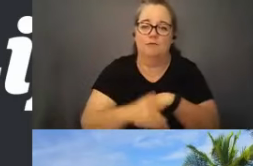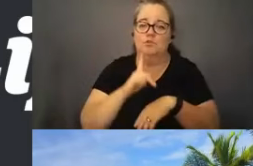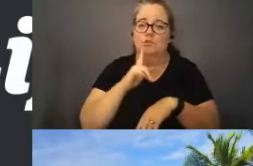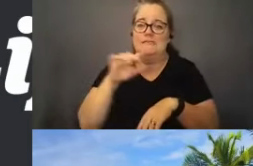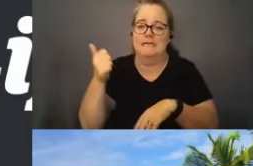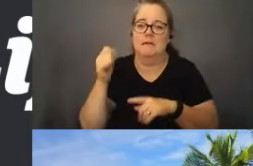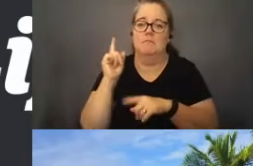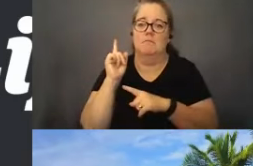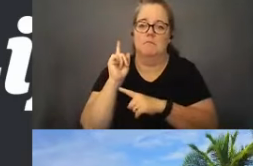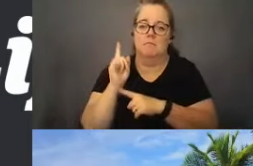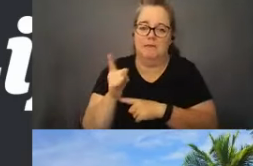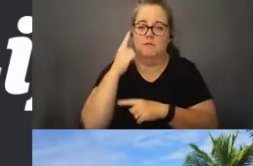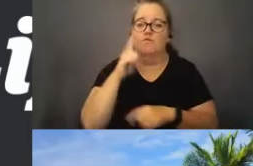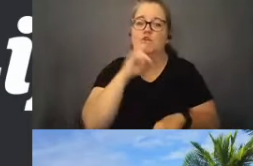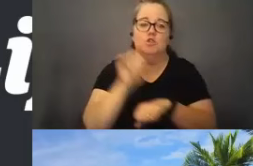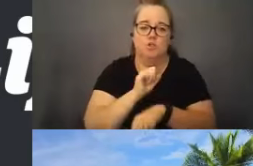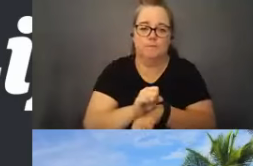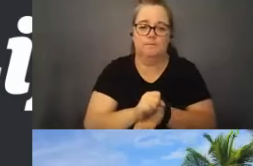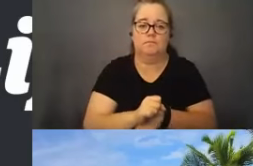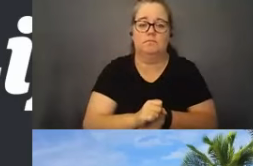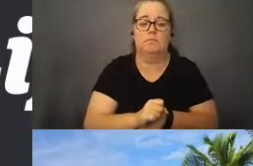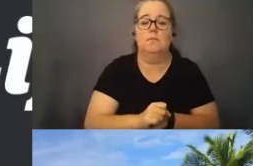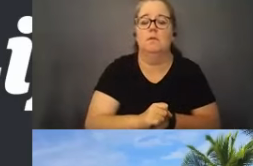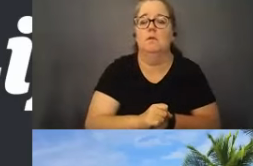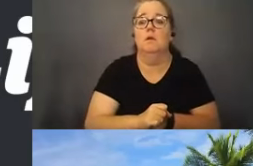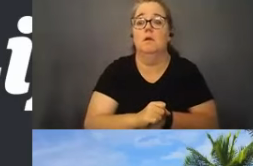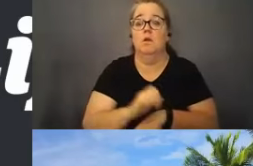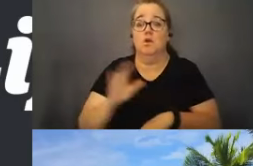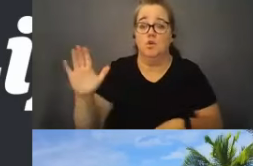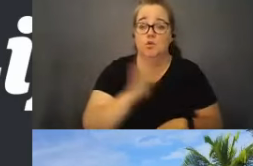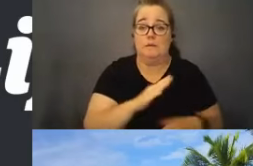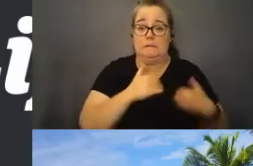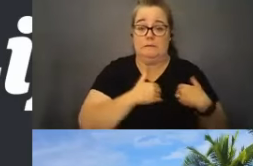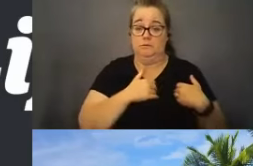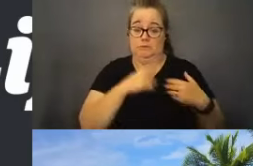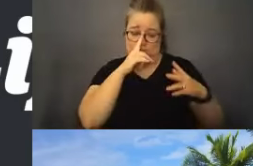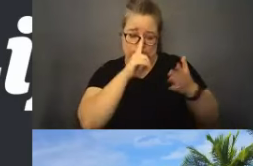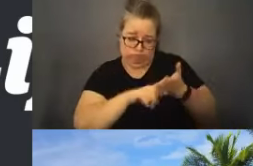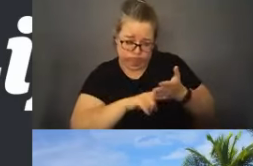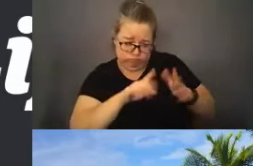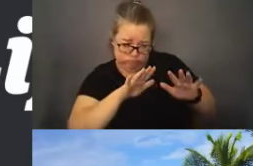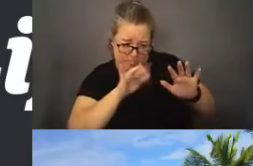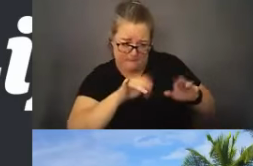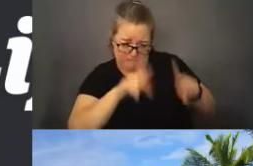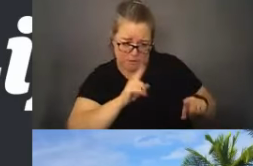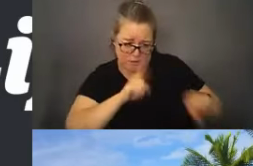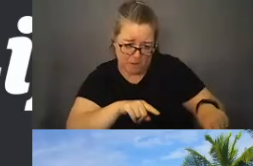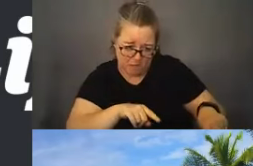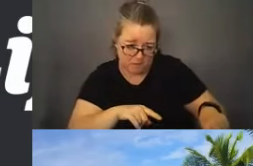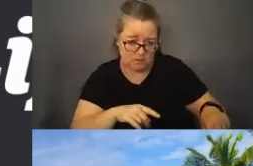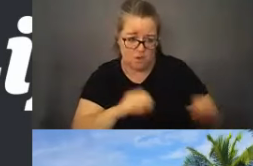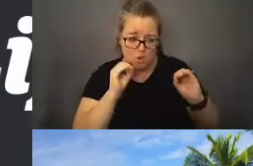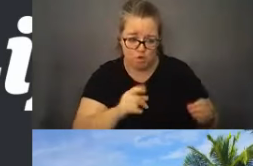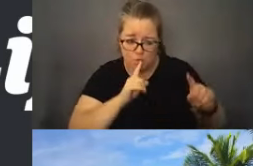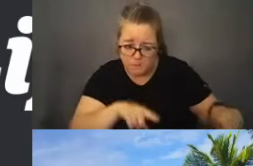we want you to check and see if they are unconscious and breathing and start CPR